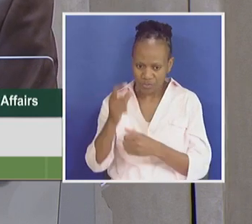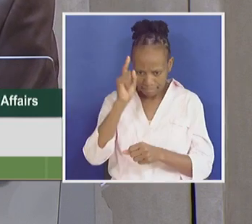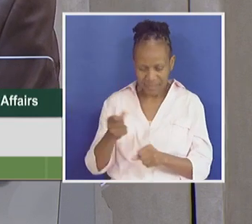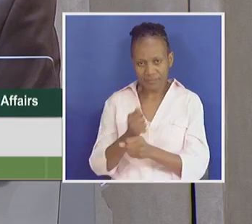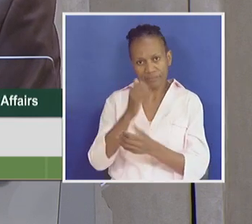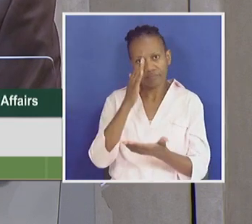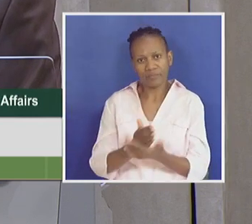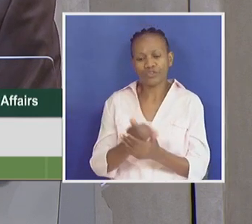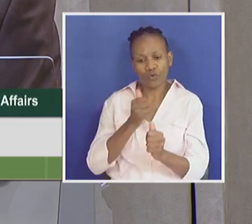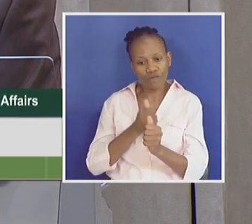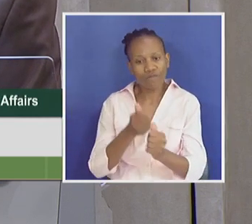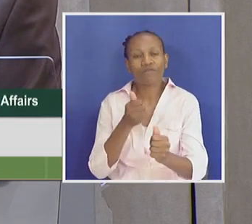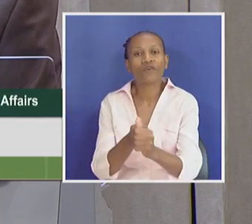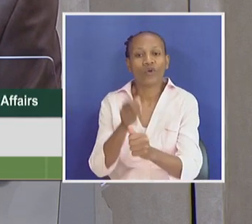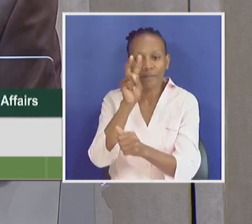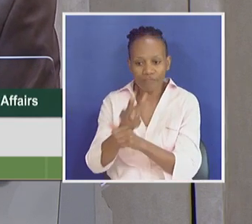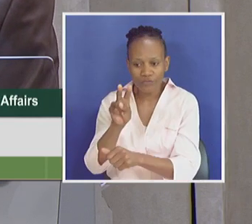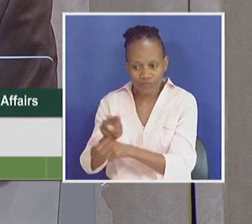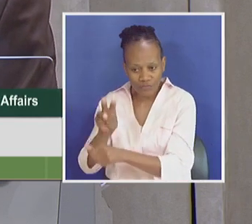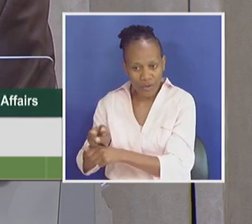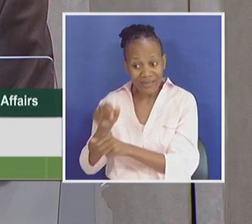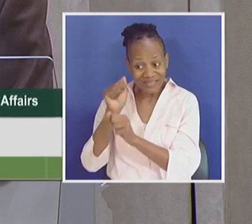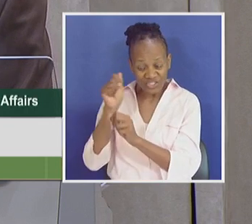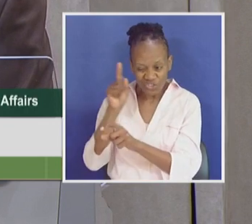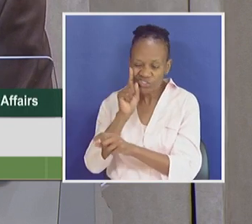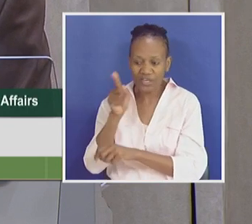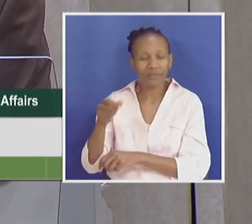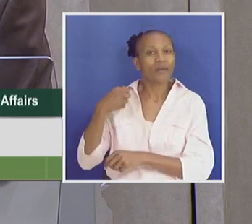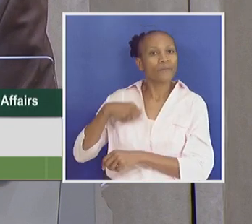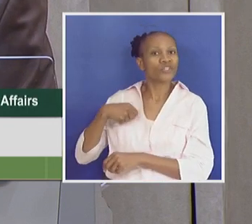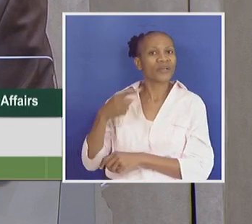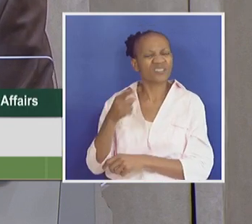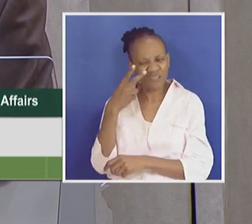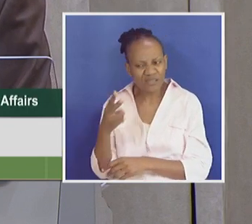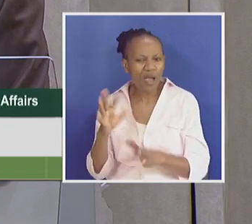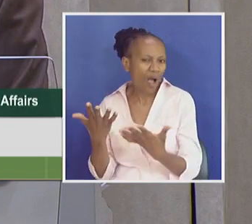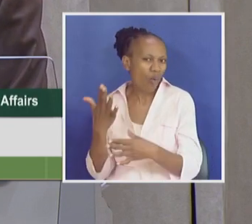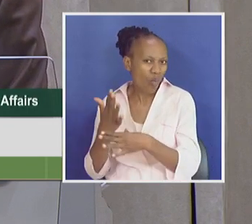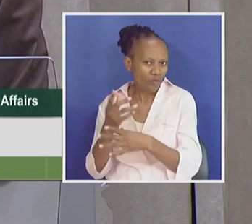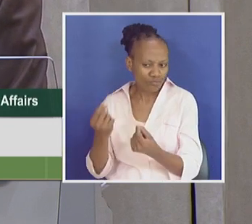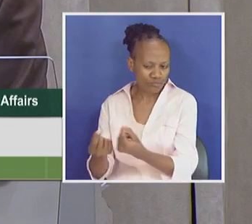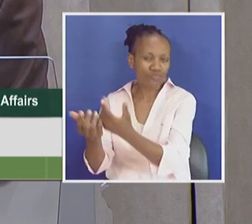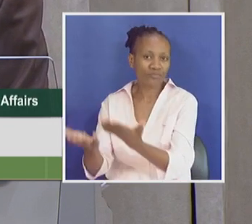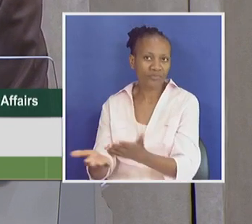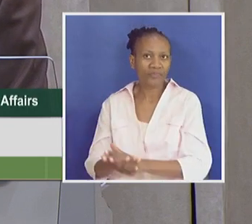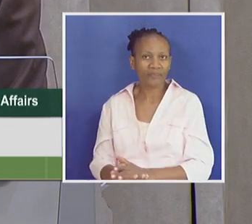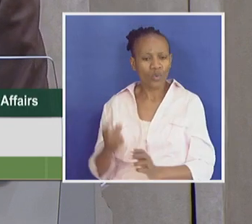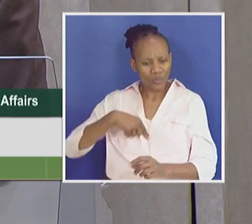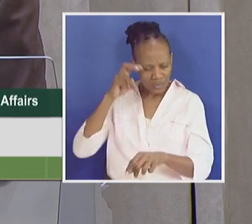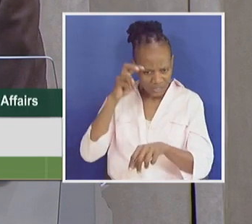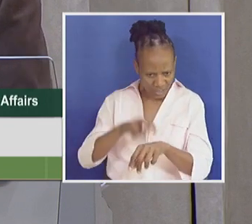ensure that there's a follow-up oversight visit to municipality in order to monitor and evaluate progress made in this regard. There's a need